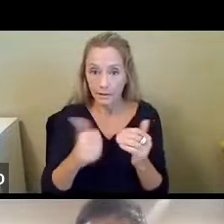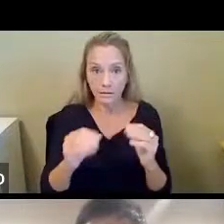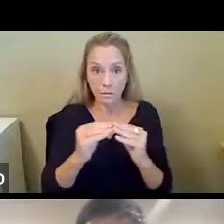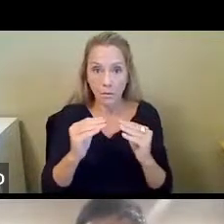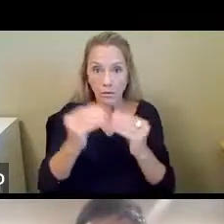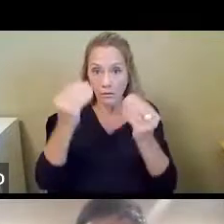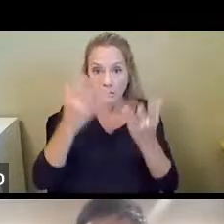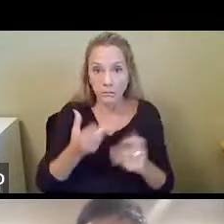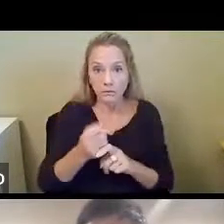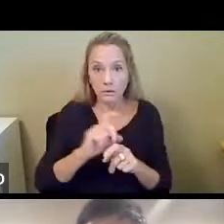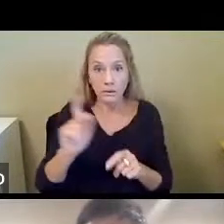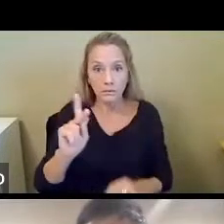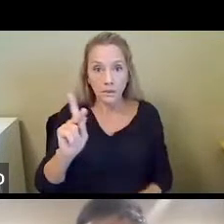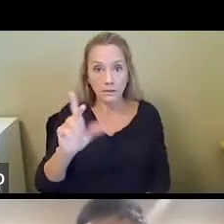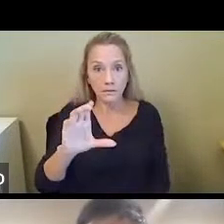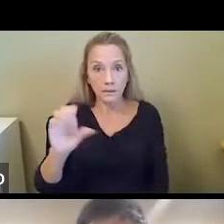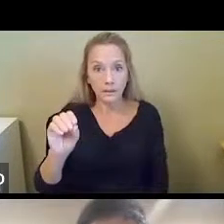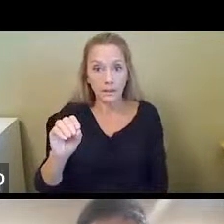Knox County